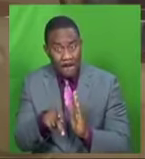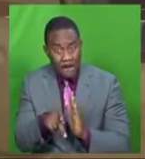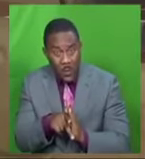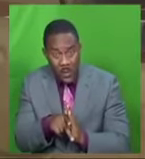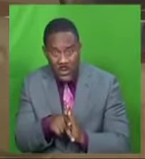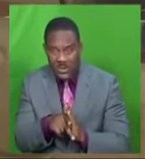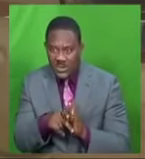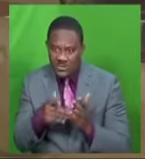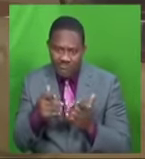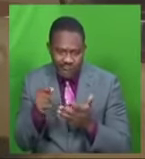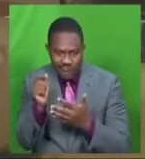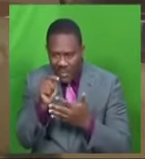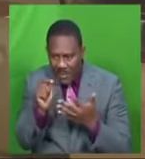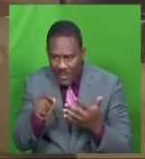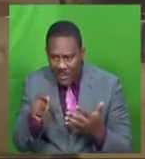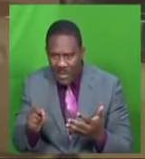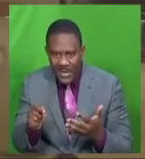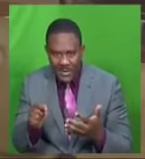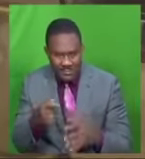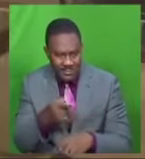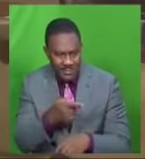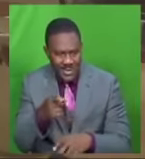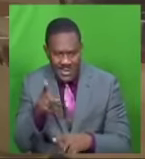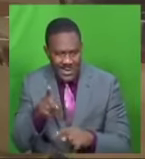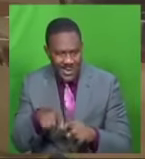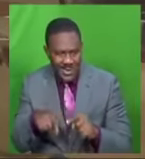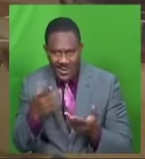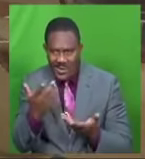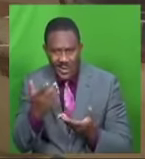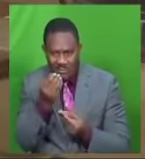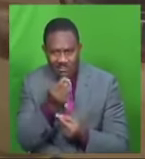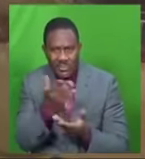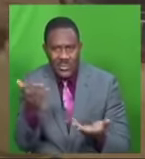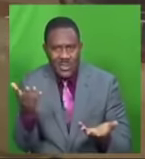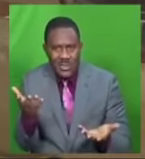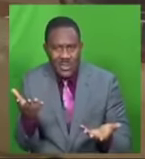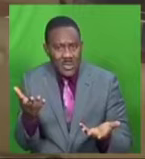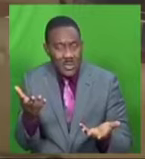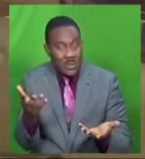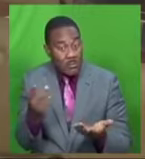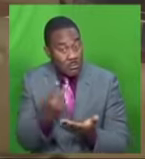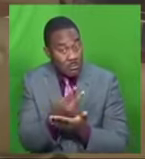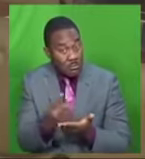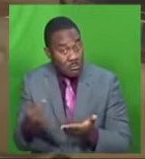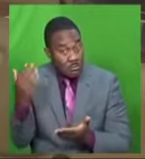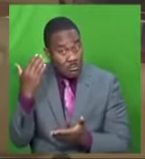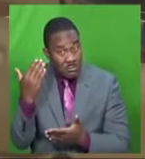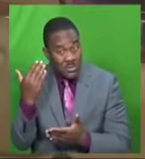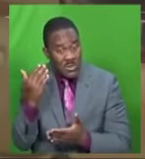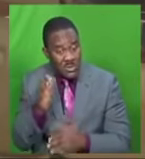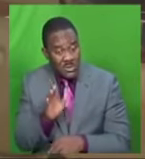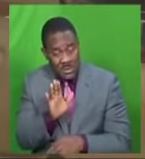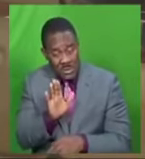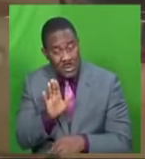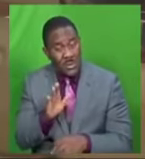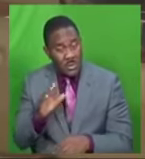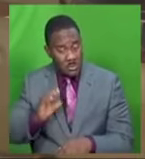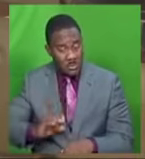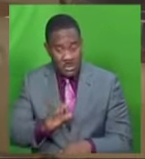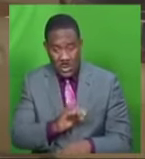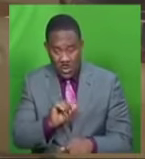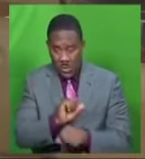of water to Ghanaians is concerned. What is their policy direction? Yeah. 2 weeks ago, your committee, Western Housing